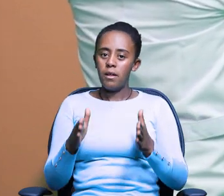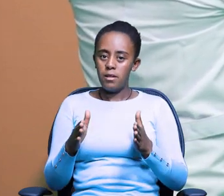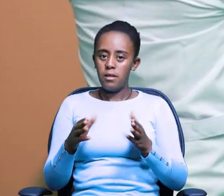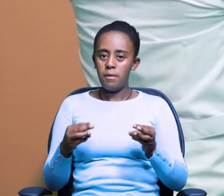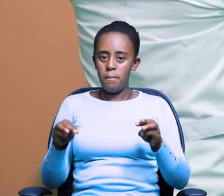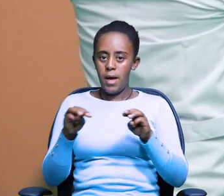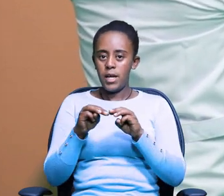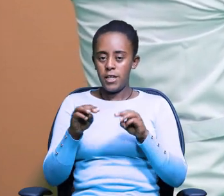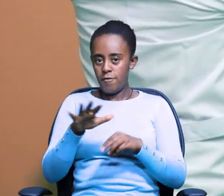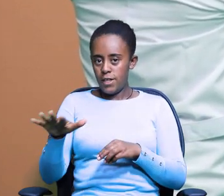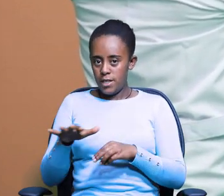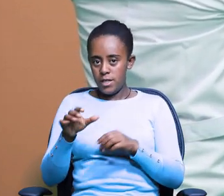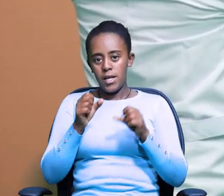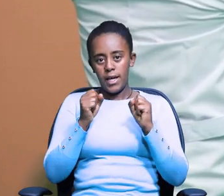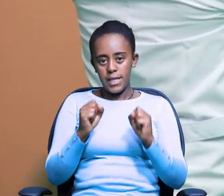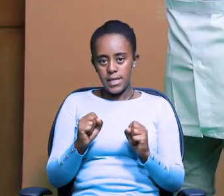magnetic field strengths